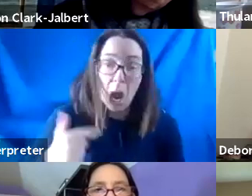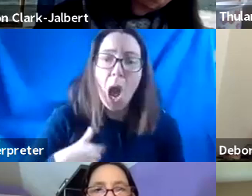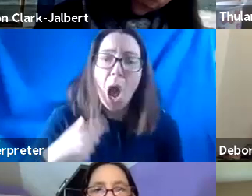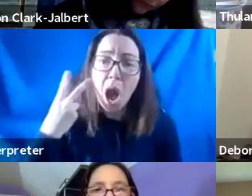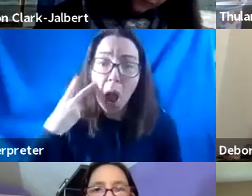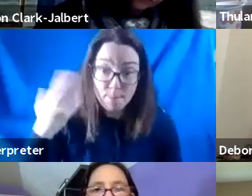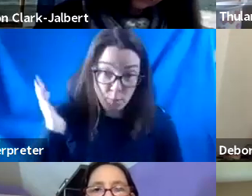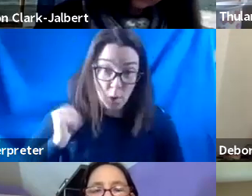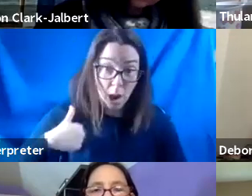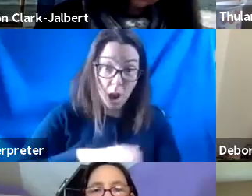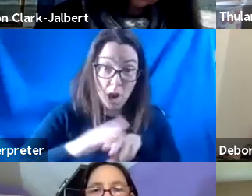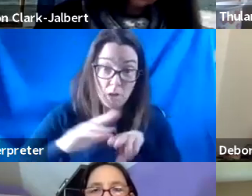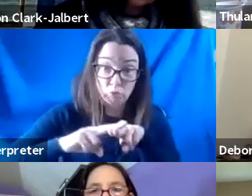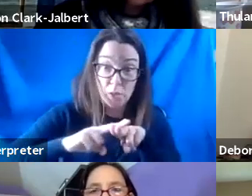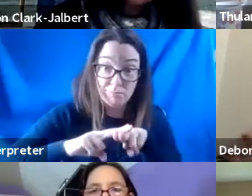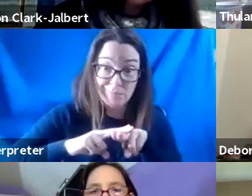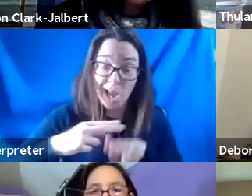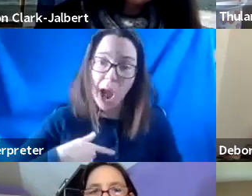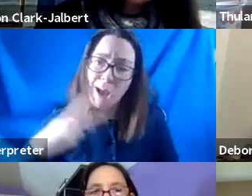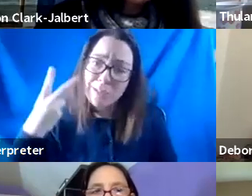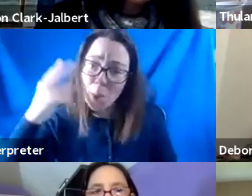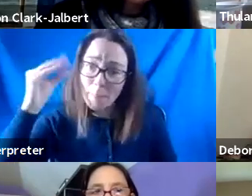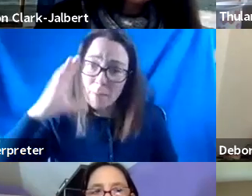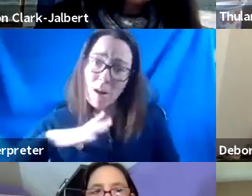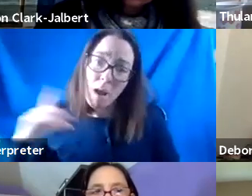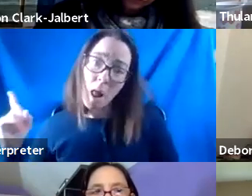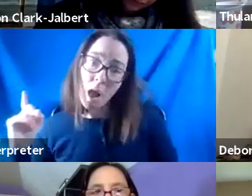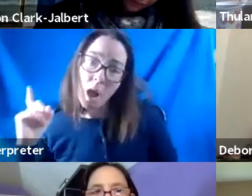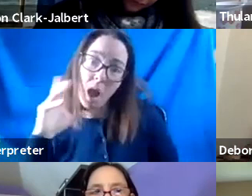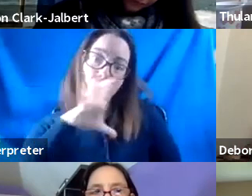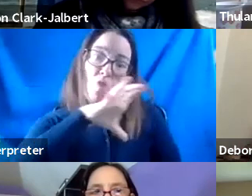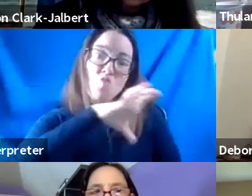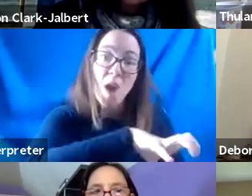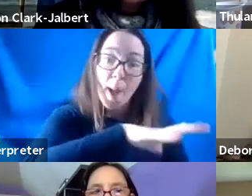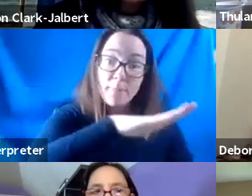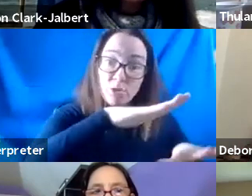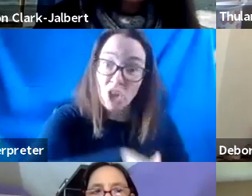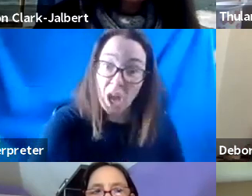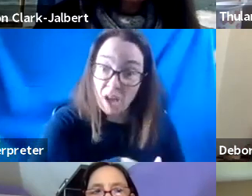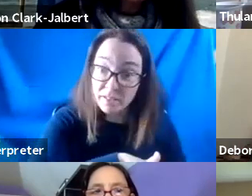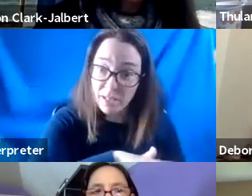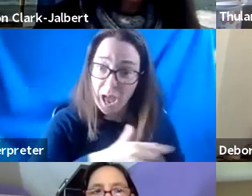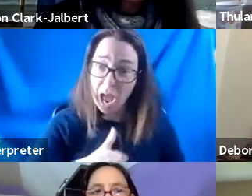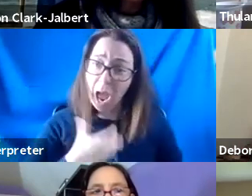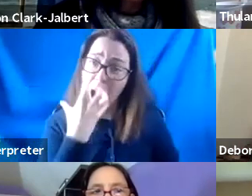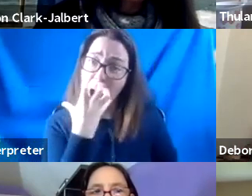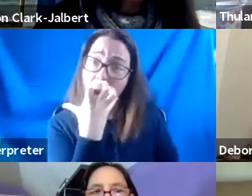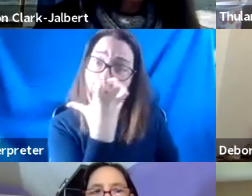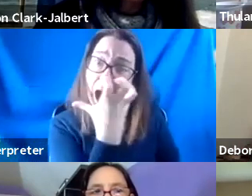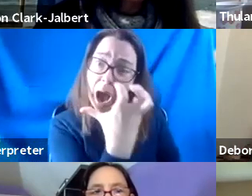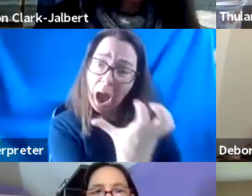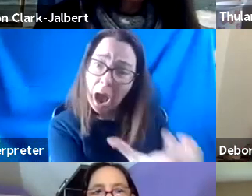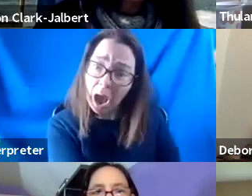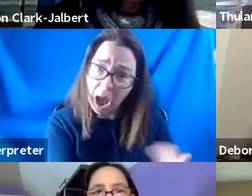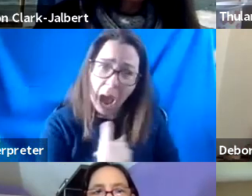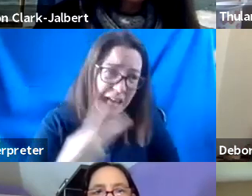child, and I screamed on the top of my lungs, hey, I see what you're doing, get the hell away from her, because I want other people to be